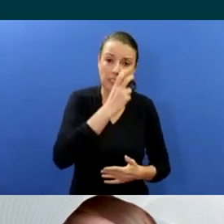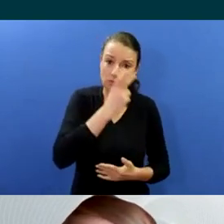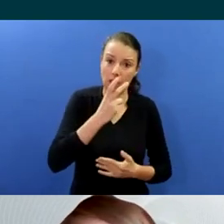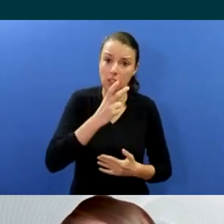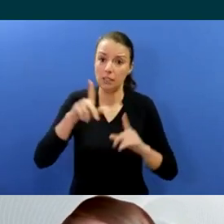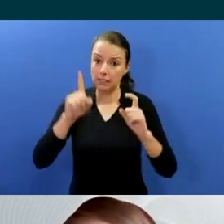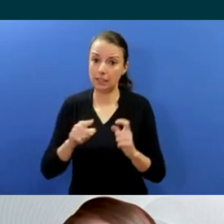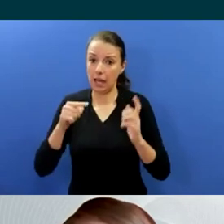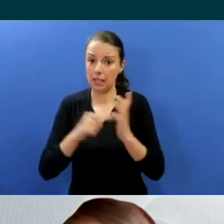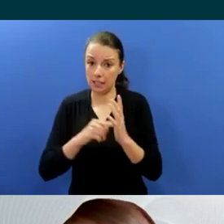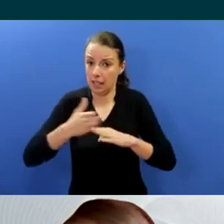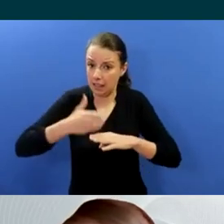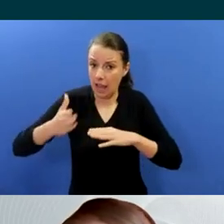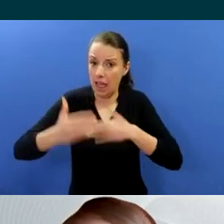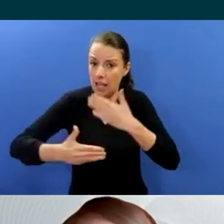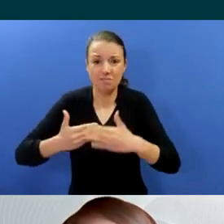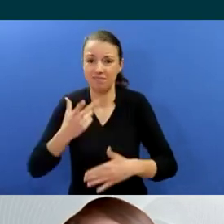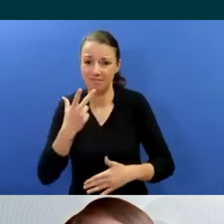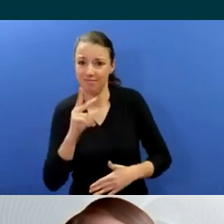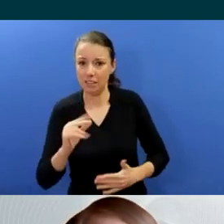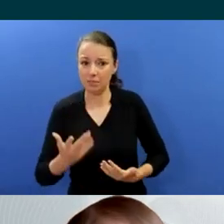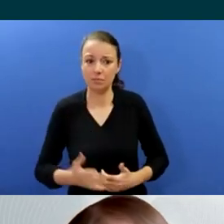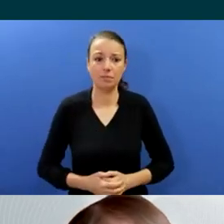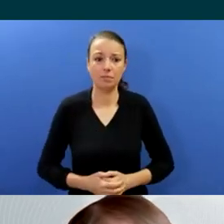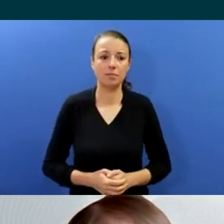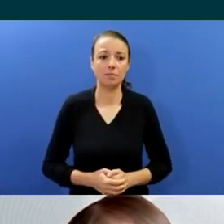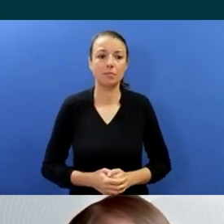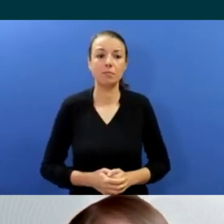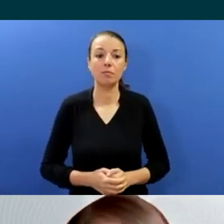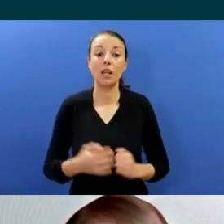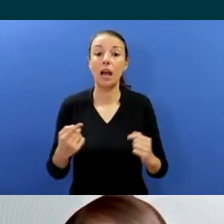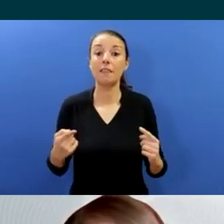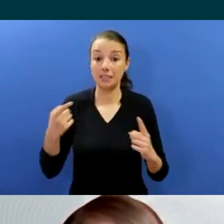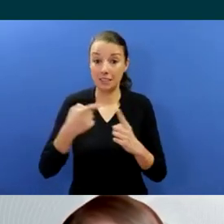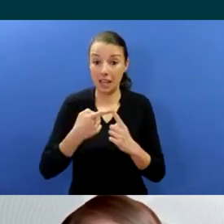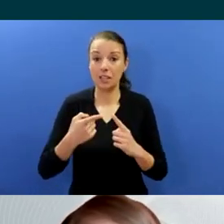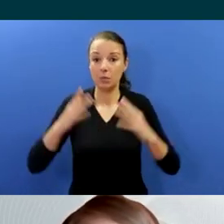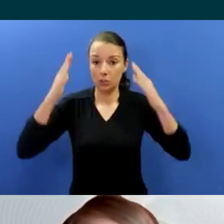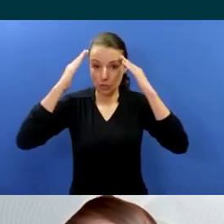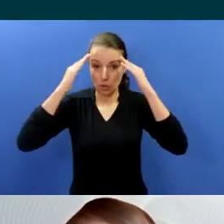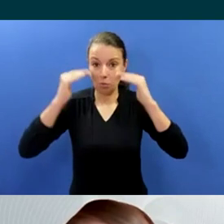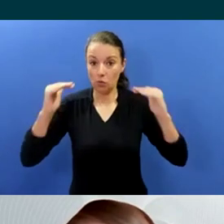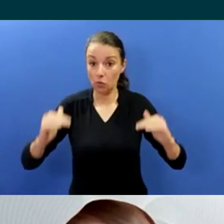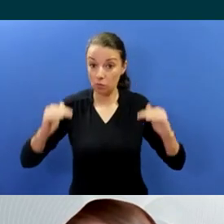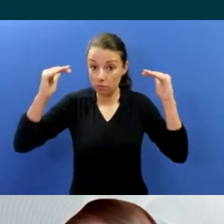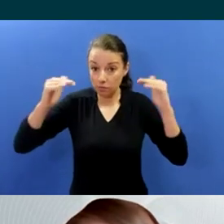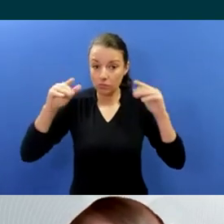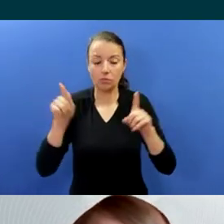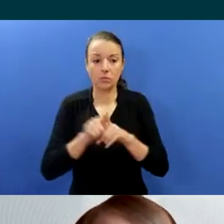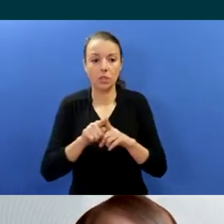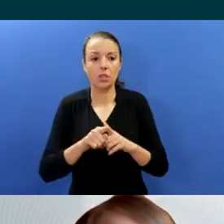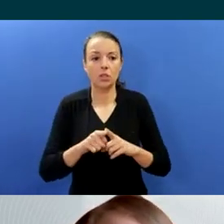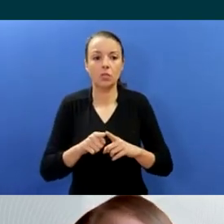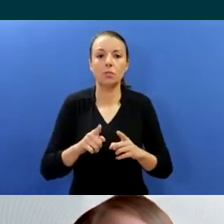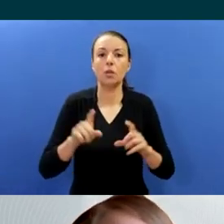In addition to the goals of raising awareness and empowering property owners, it is also important to consider how the city's actions are